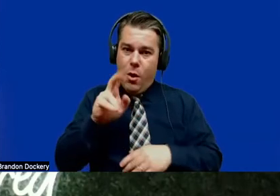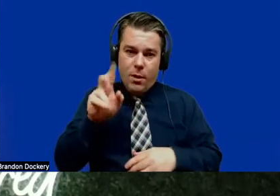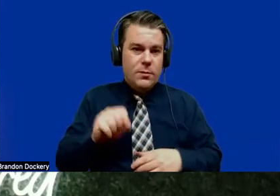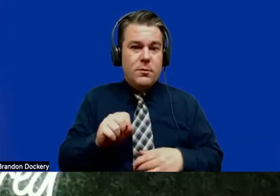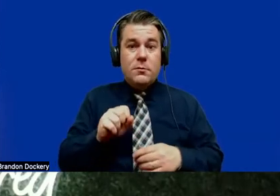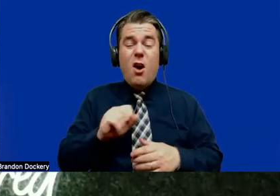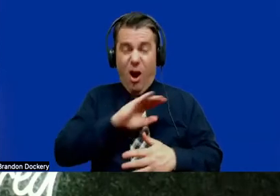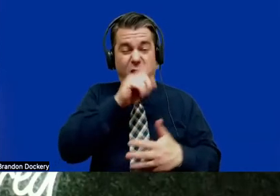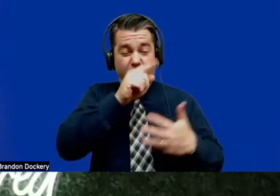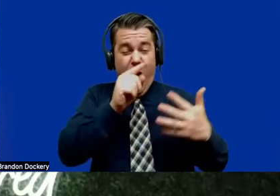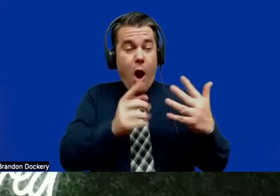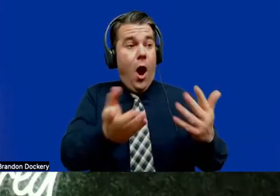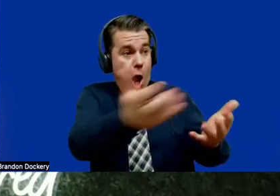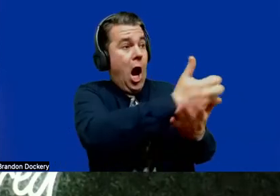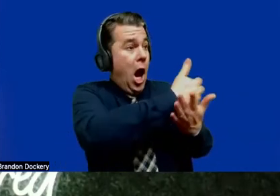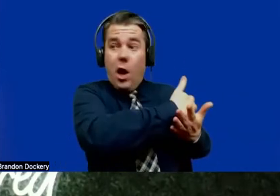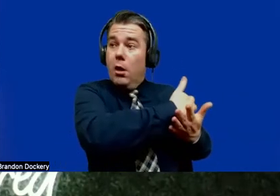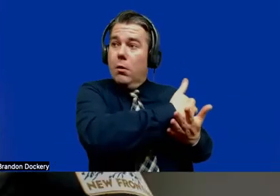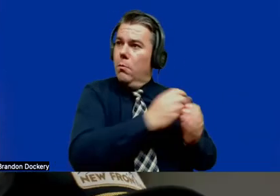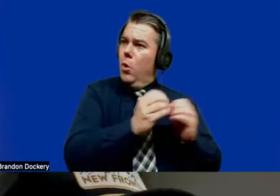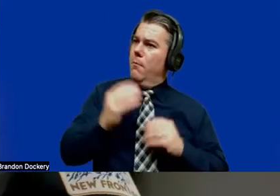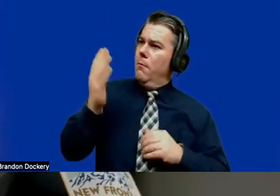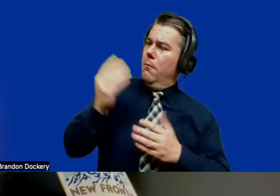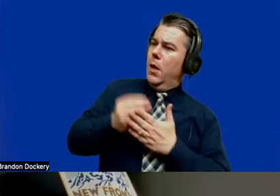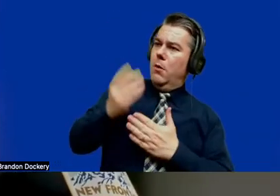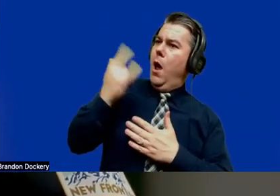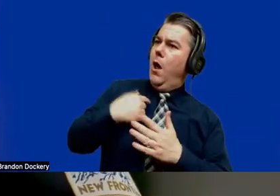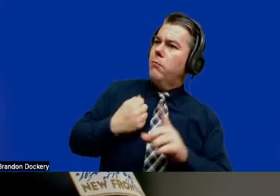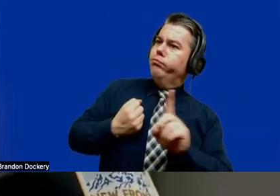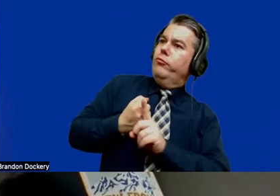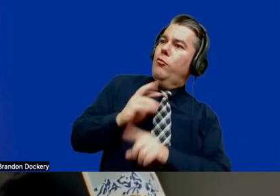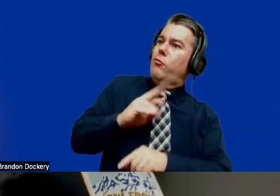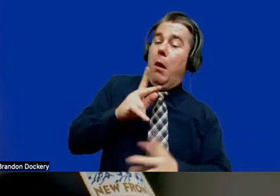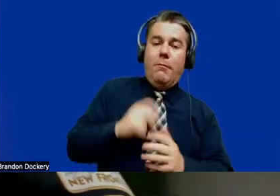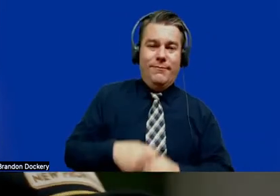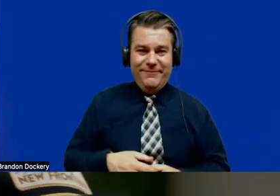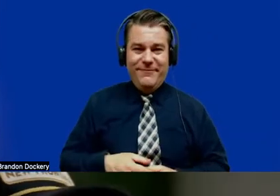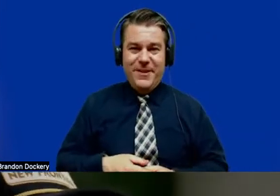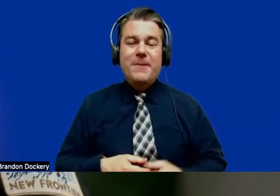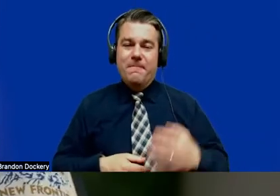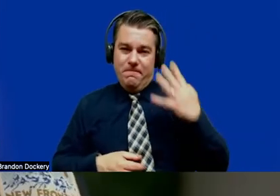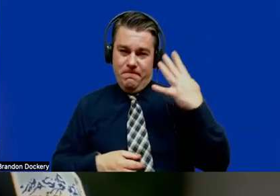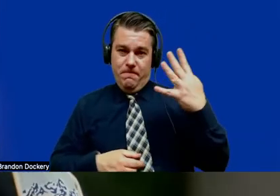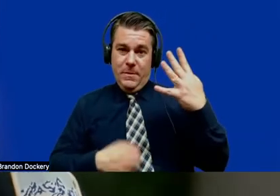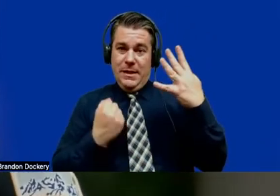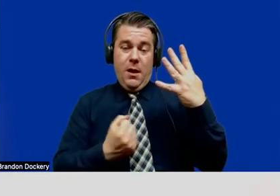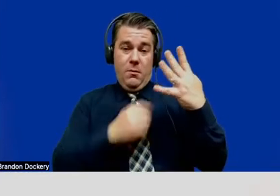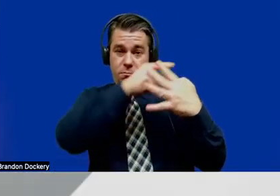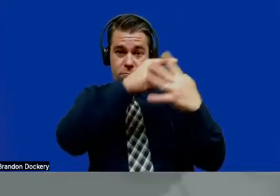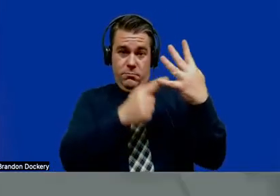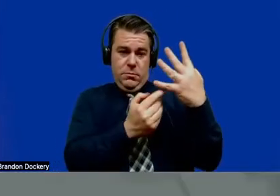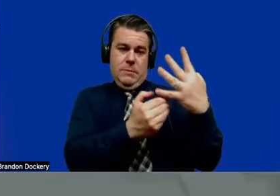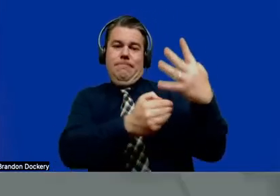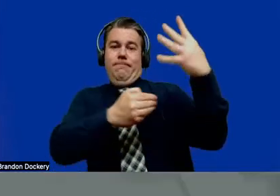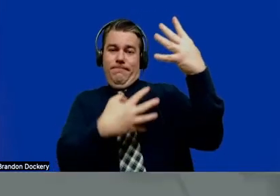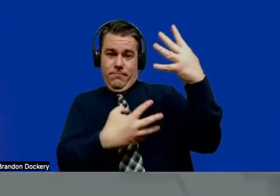of all of that, they're going to give you a bonus because you reached a rank. So the last 4 ways that you get paid, I'm going to group into 2 different groups, okay?